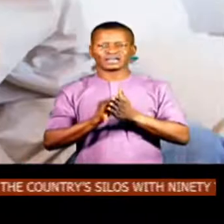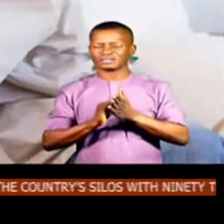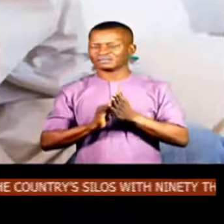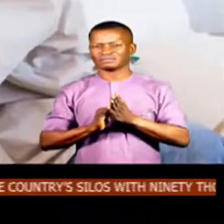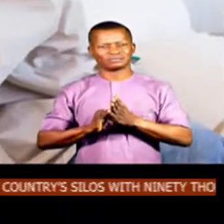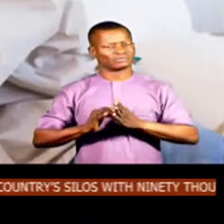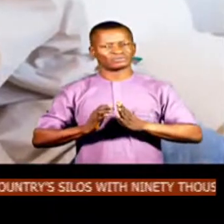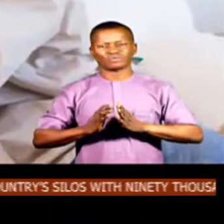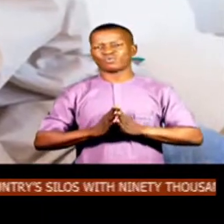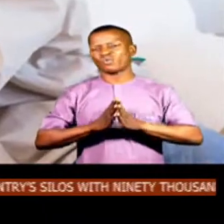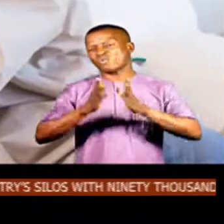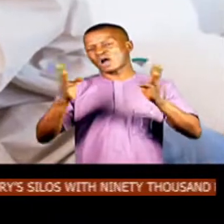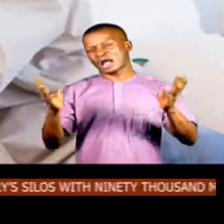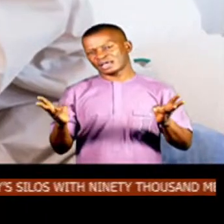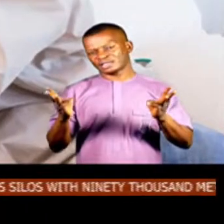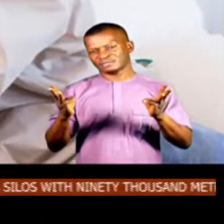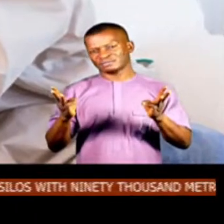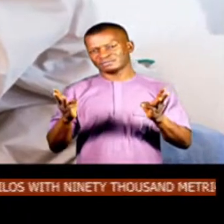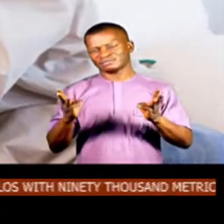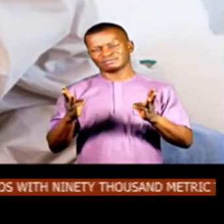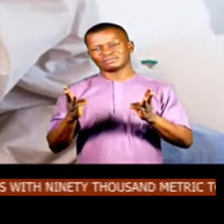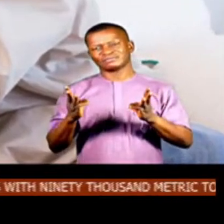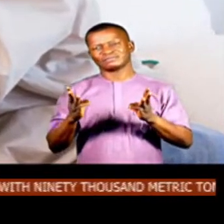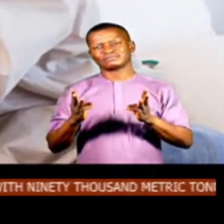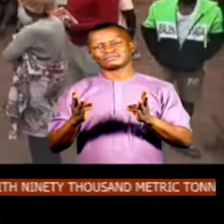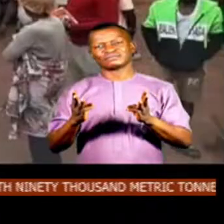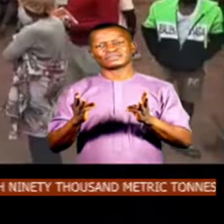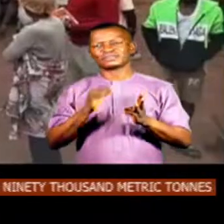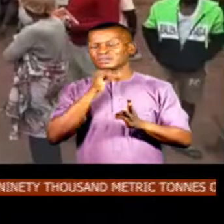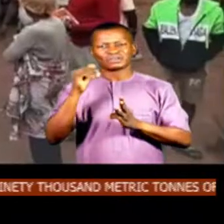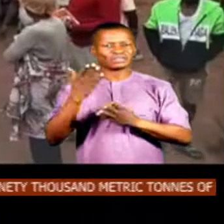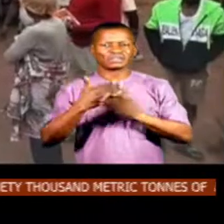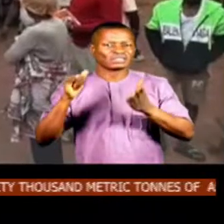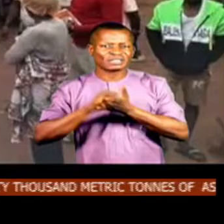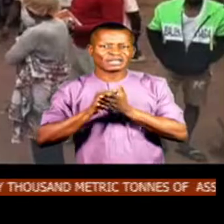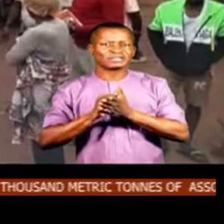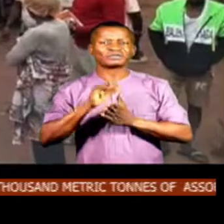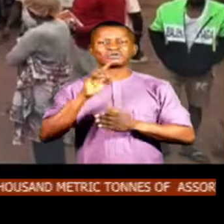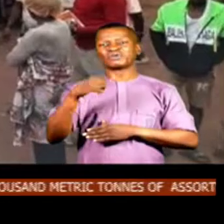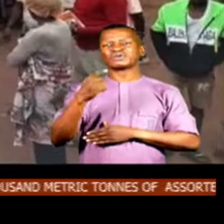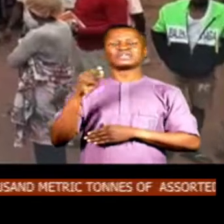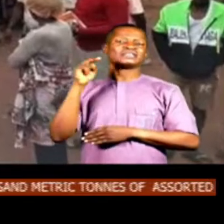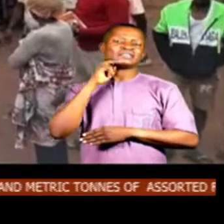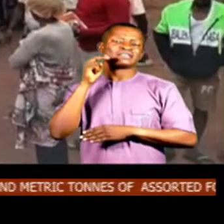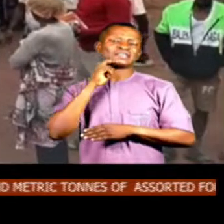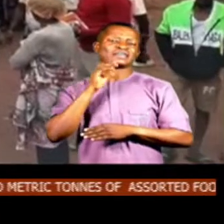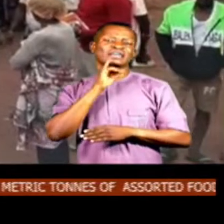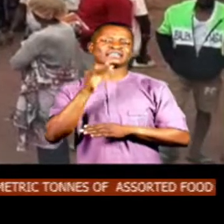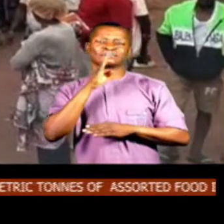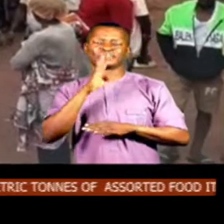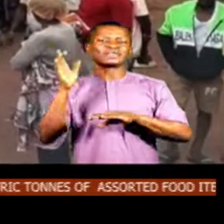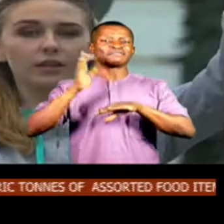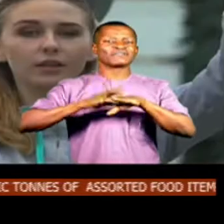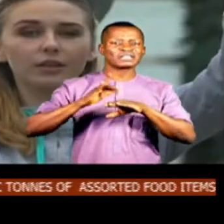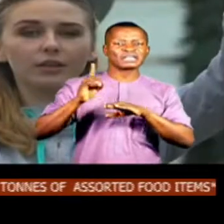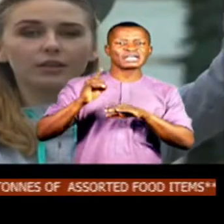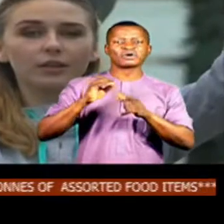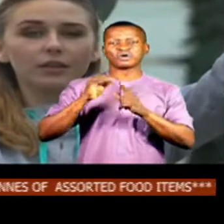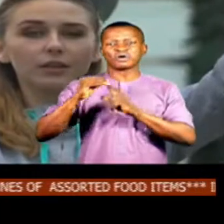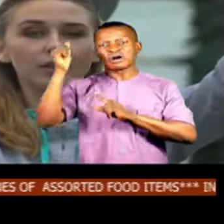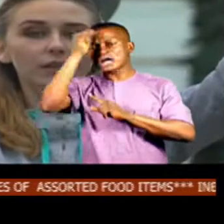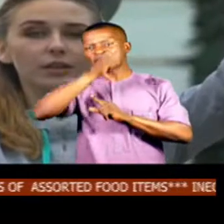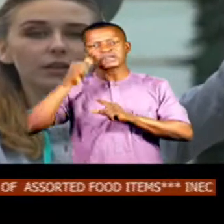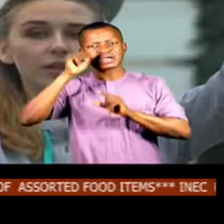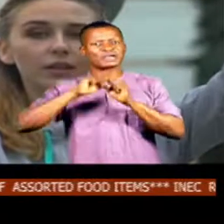geographical boundaries. It's not something that is peculiar to the Nigerian or rather the African